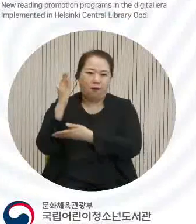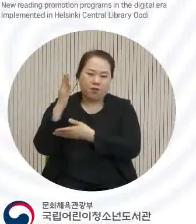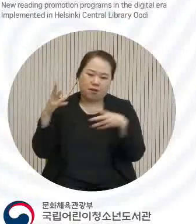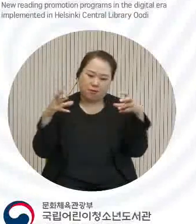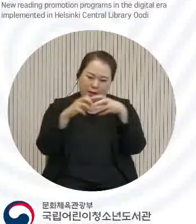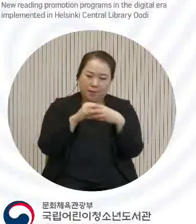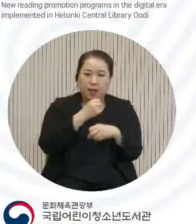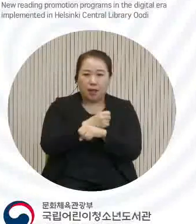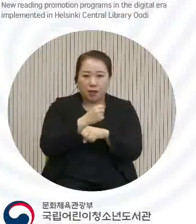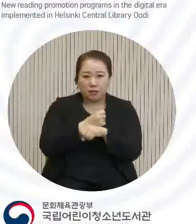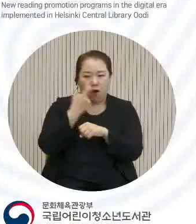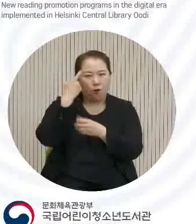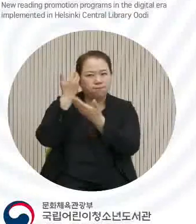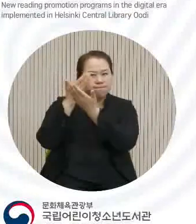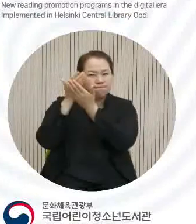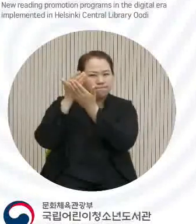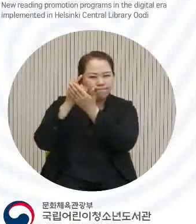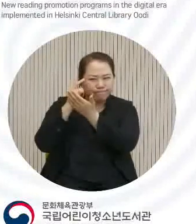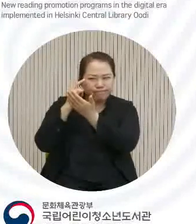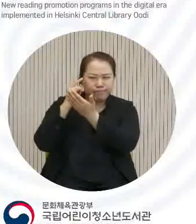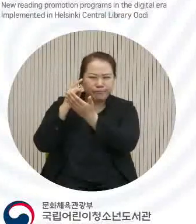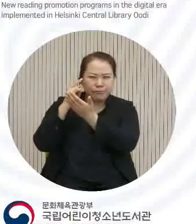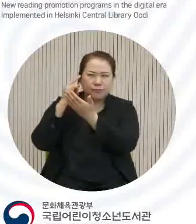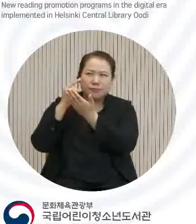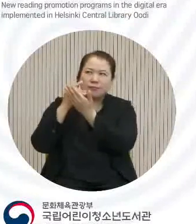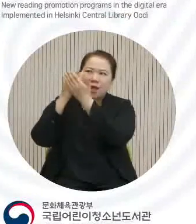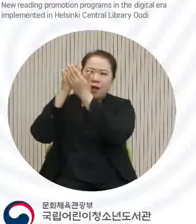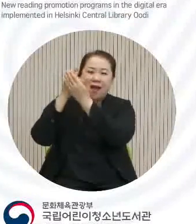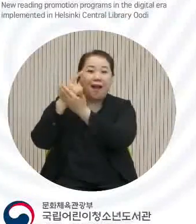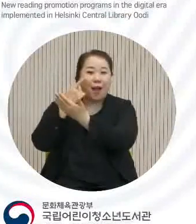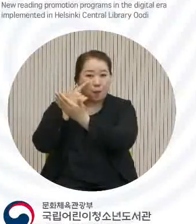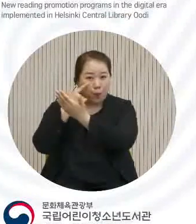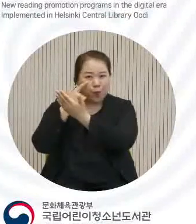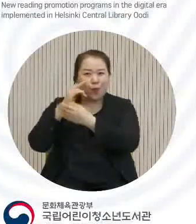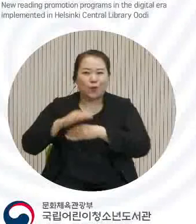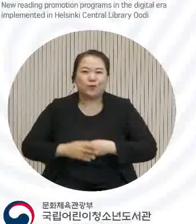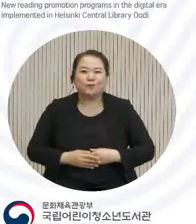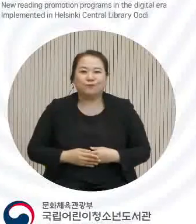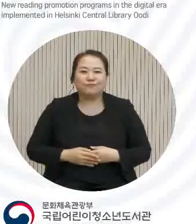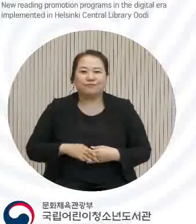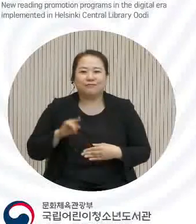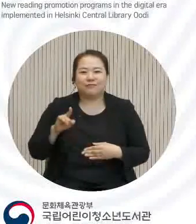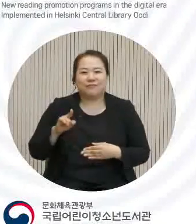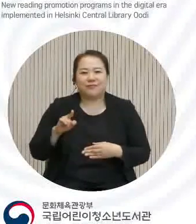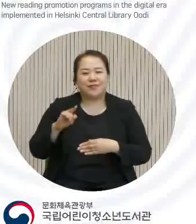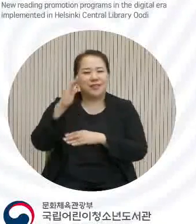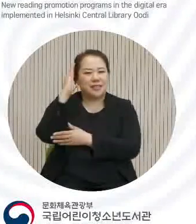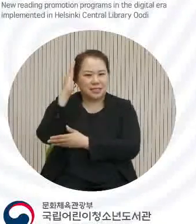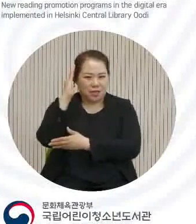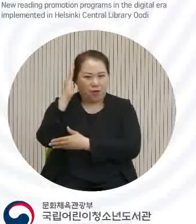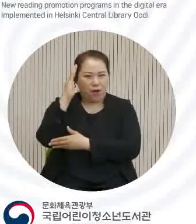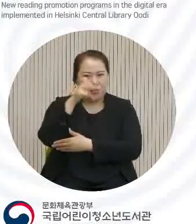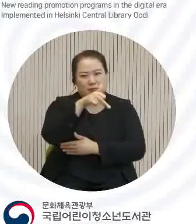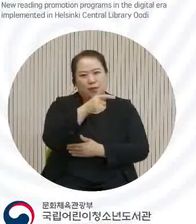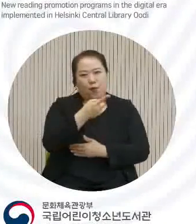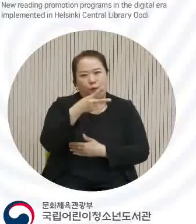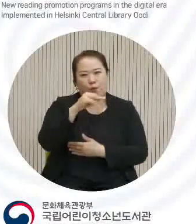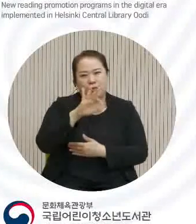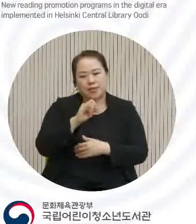imagination of the children and makes both the story and coding more interesting.